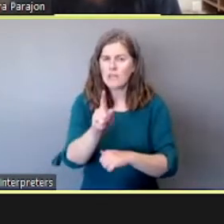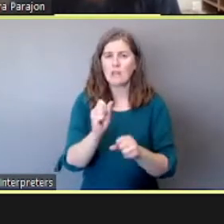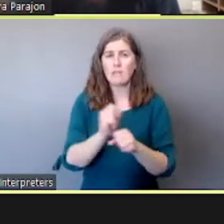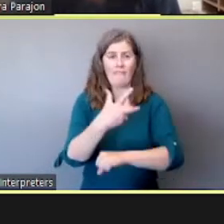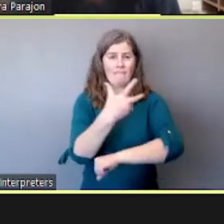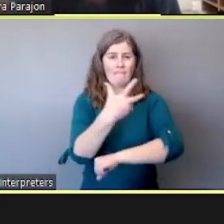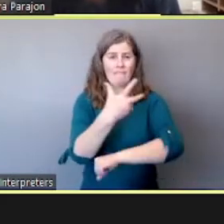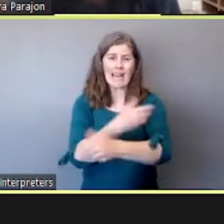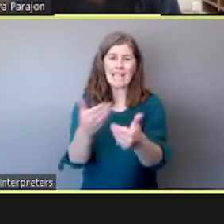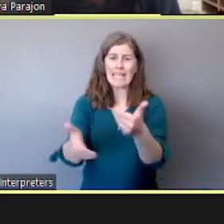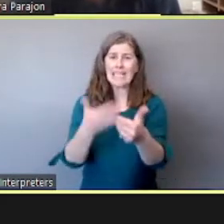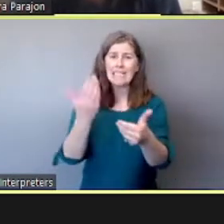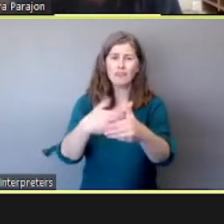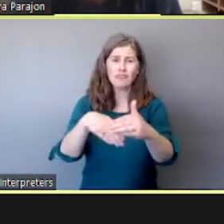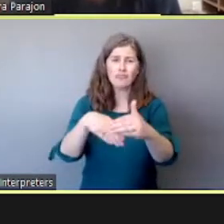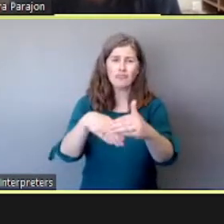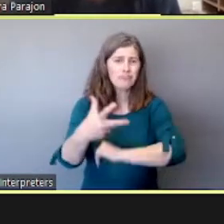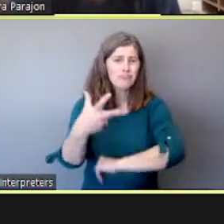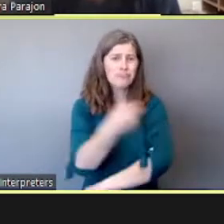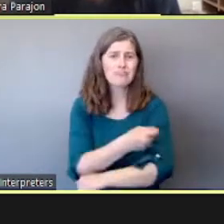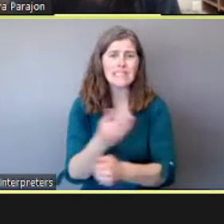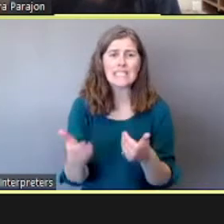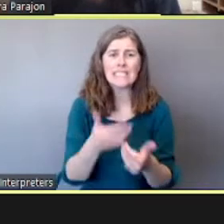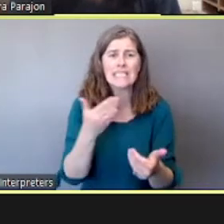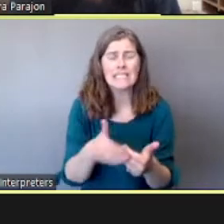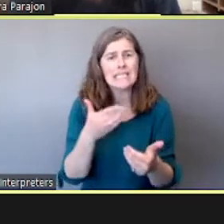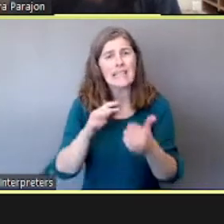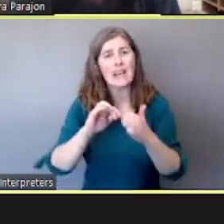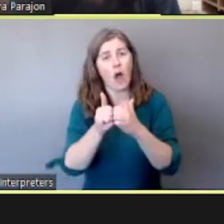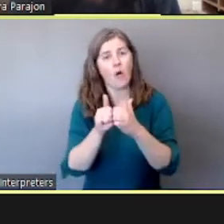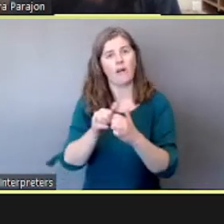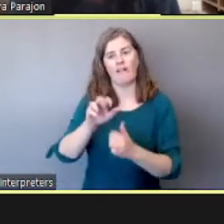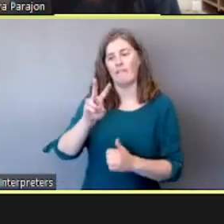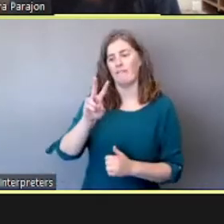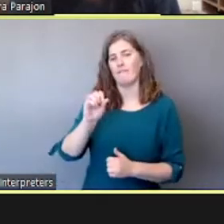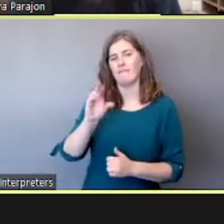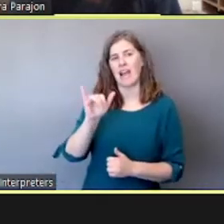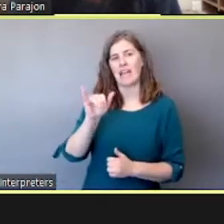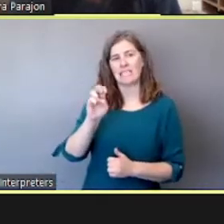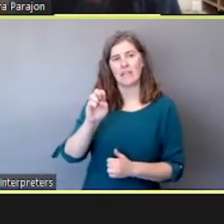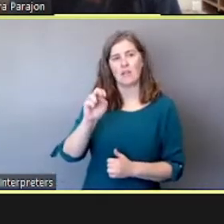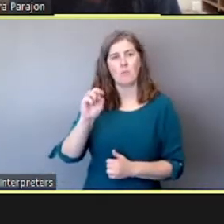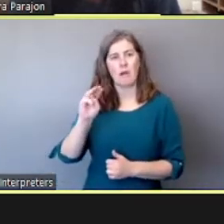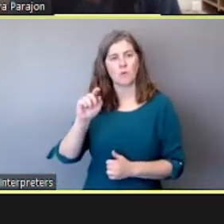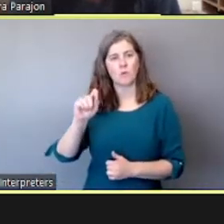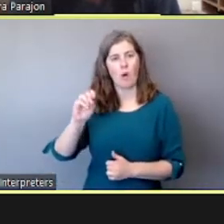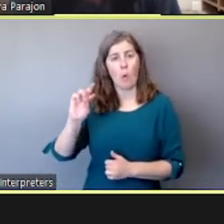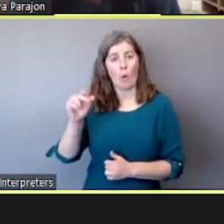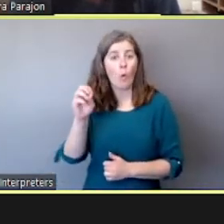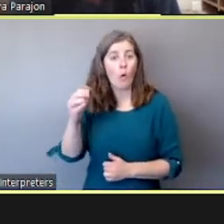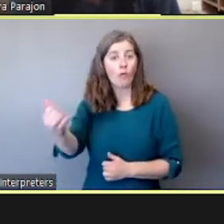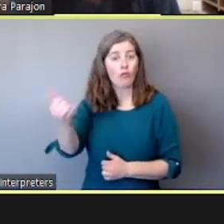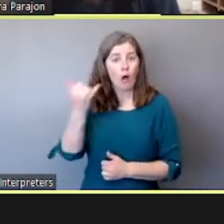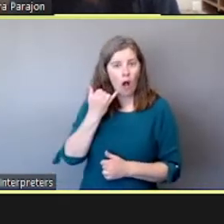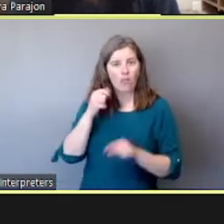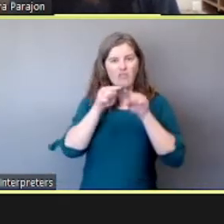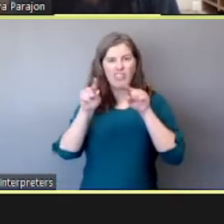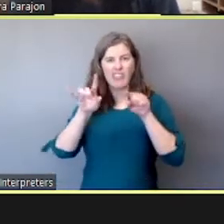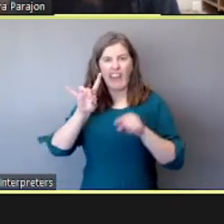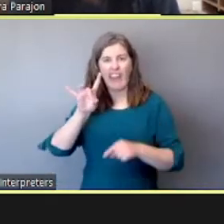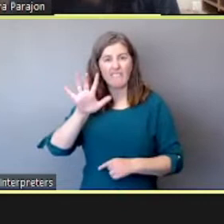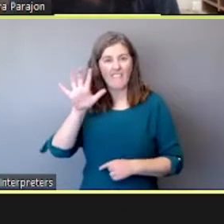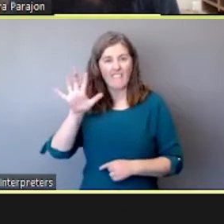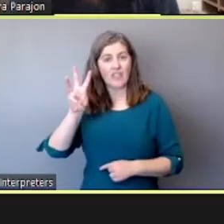vaccine easy to get. So visiting the vaccinenewmexico.org or call at this number,